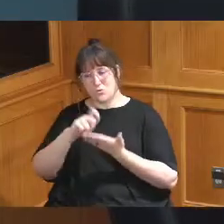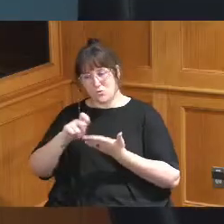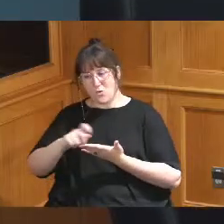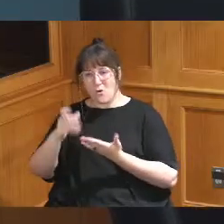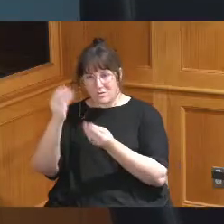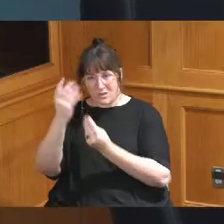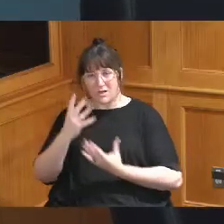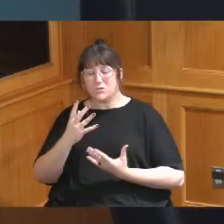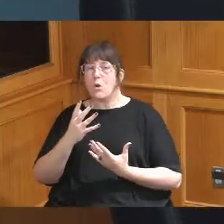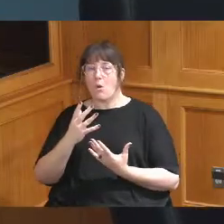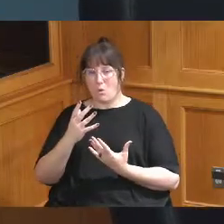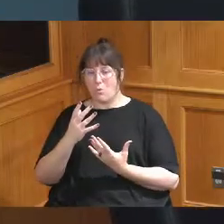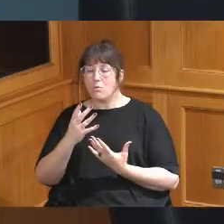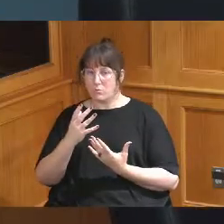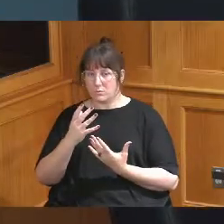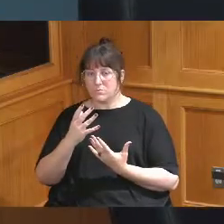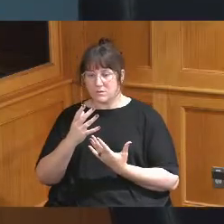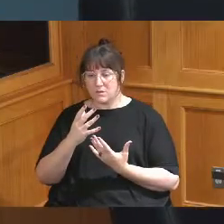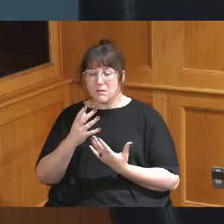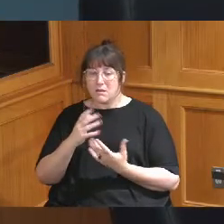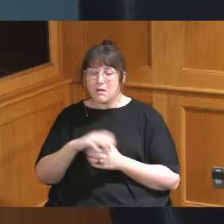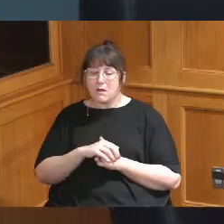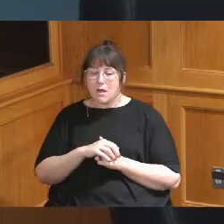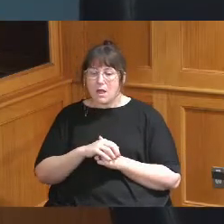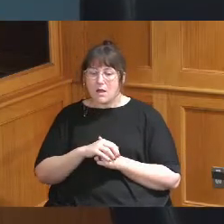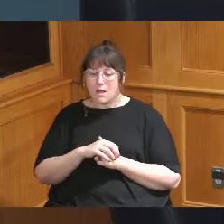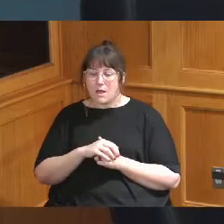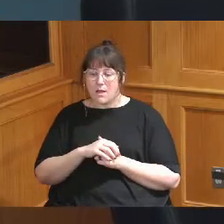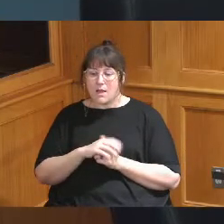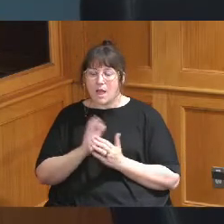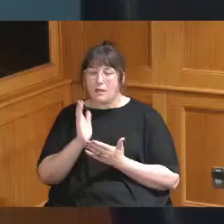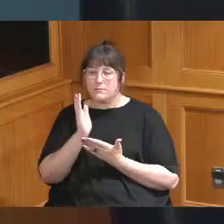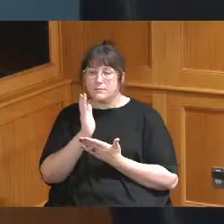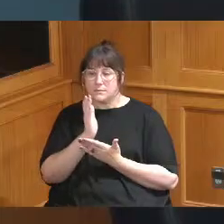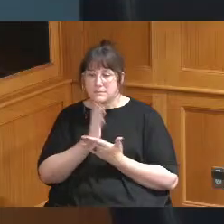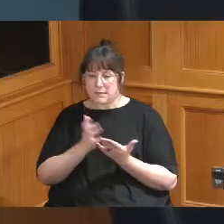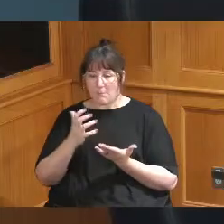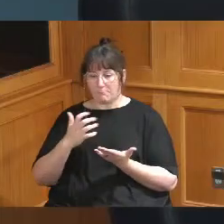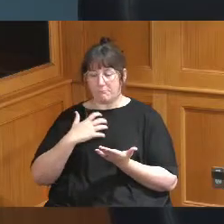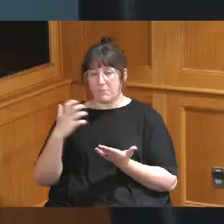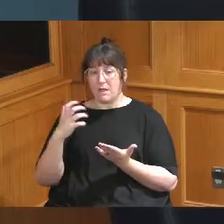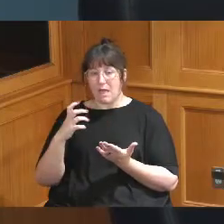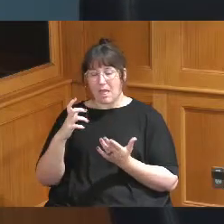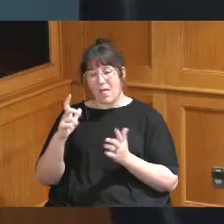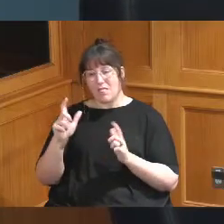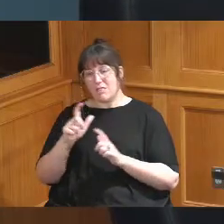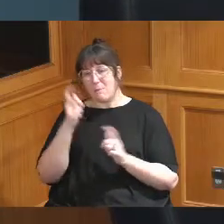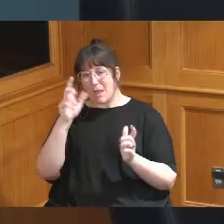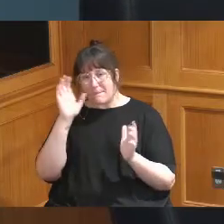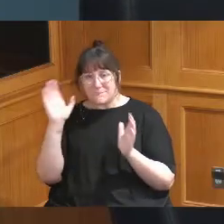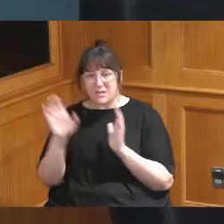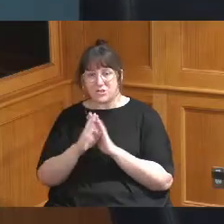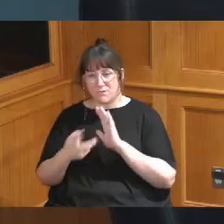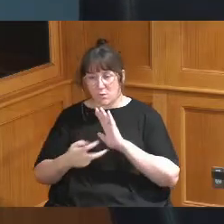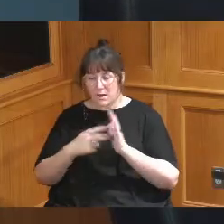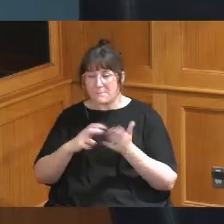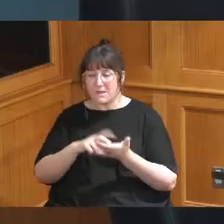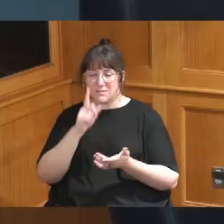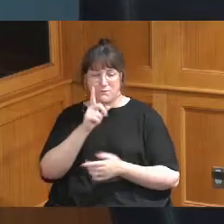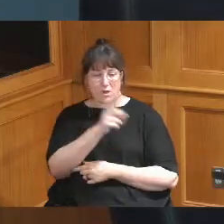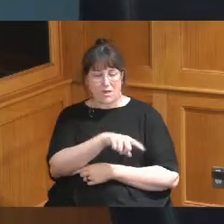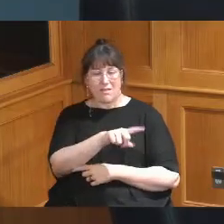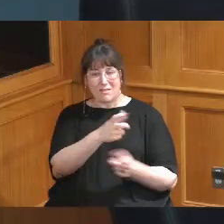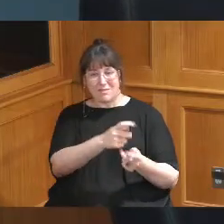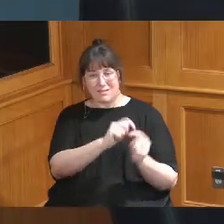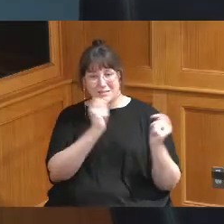they're thinking about. And those that raised some of the issues that some of you did, which is this larger picture of what it means to have the Bengals here